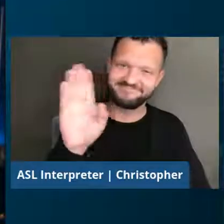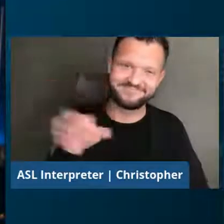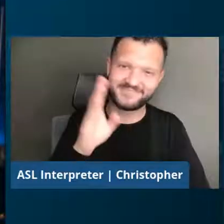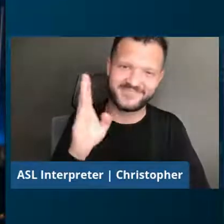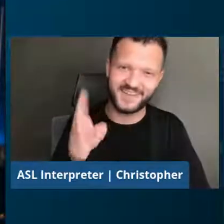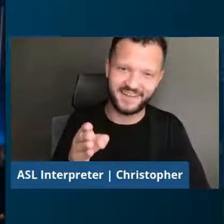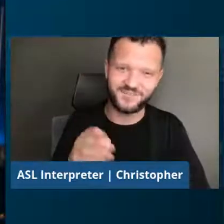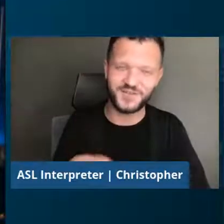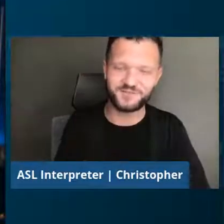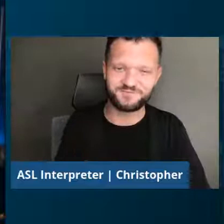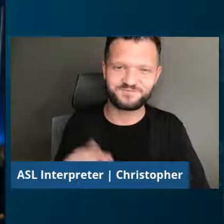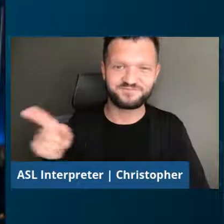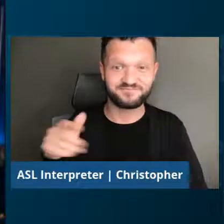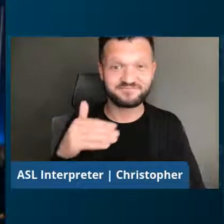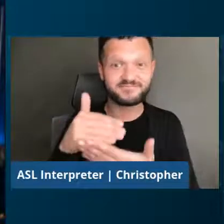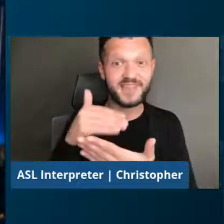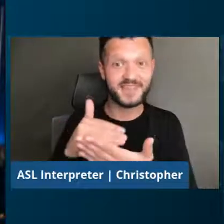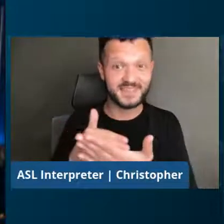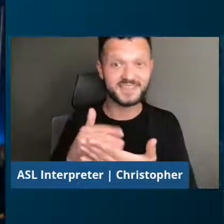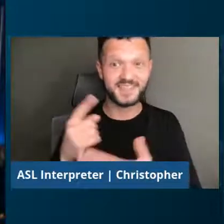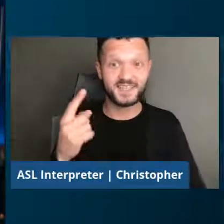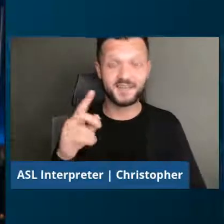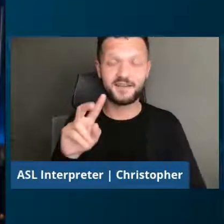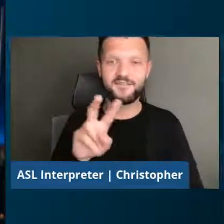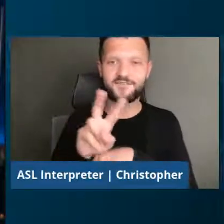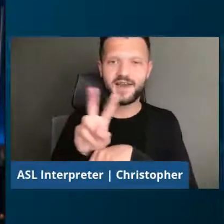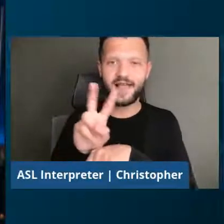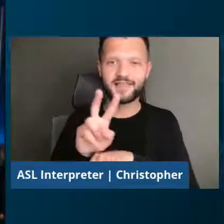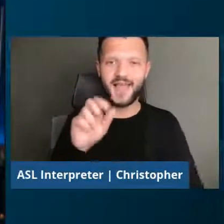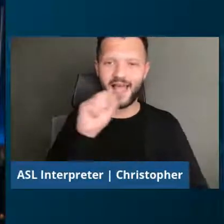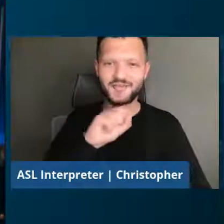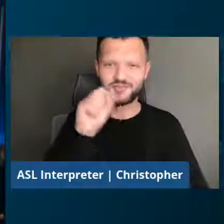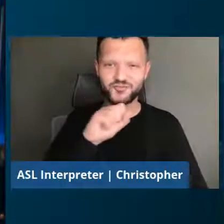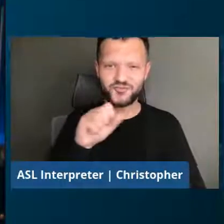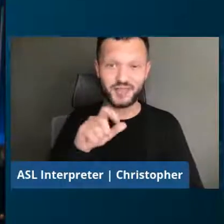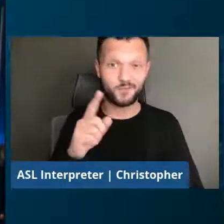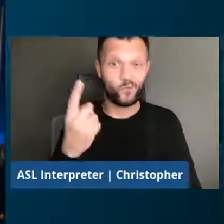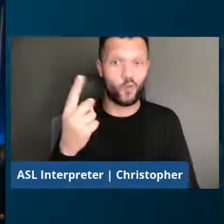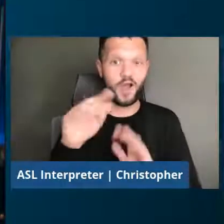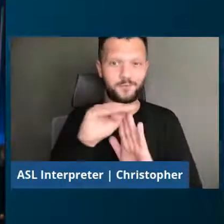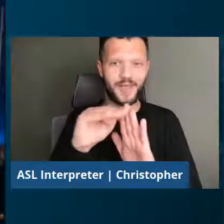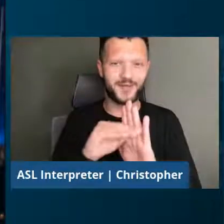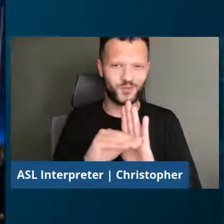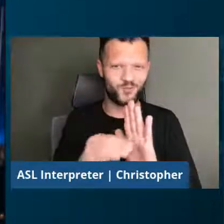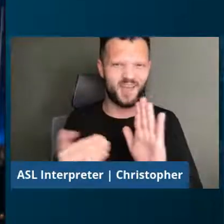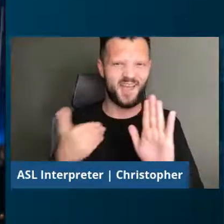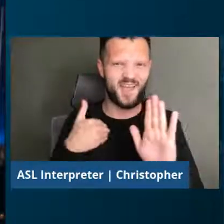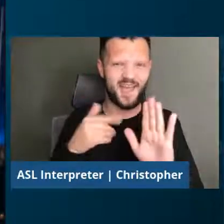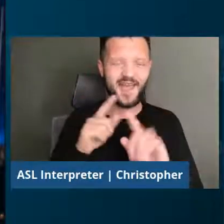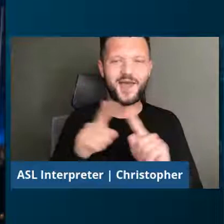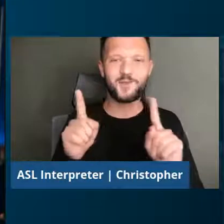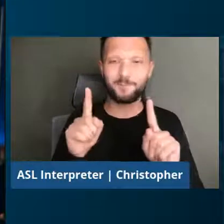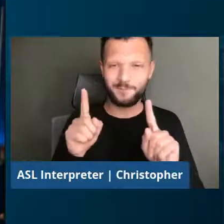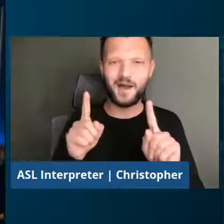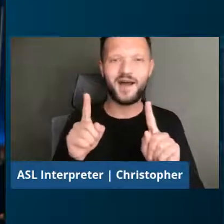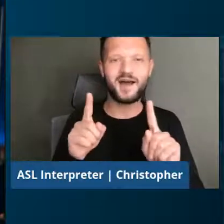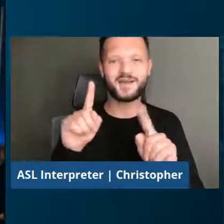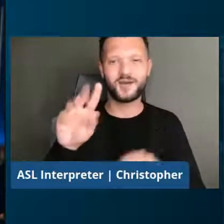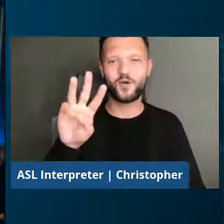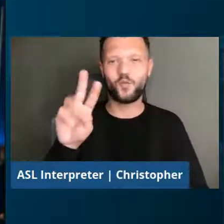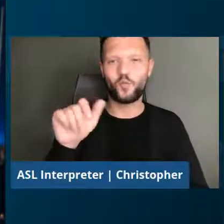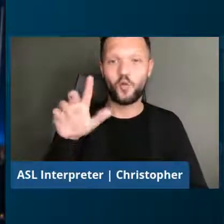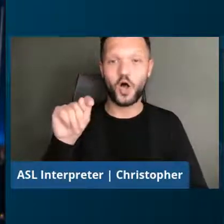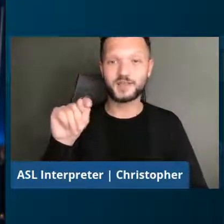cream as a dessert on board the ship. But Walt Cunningham, who was one of the few surviving astronauts from that mission later on,